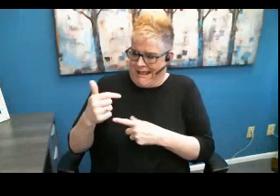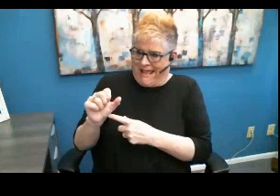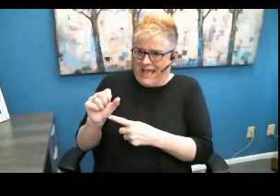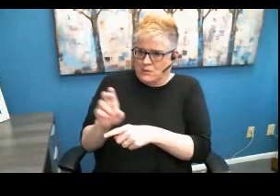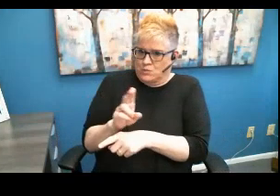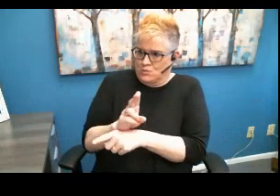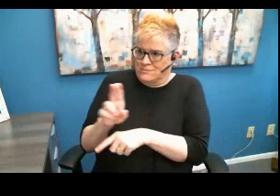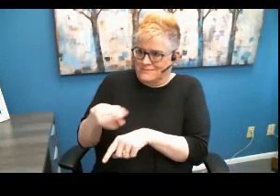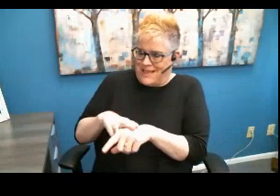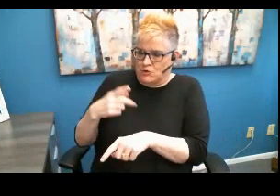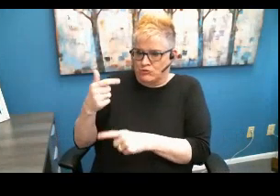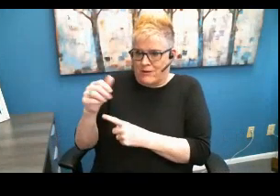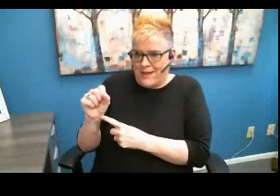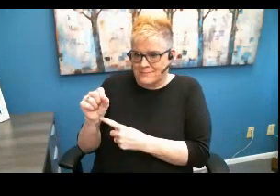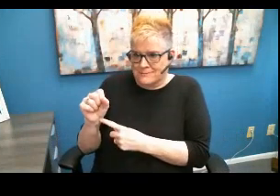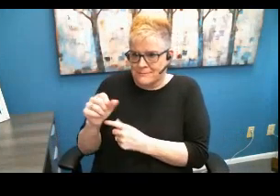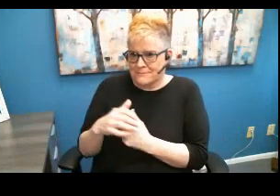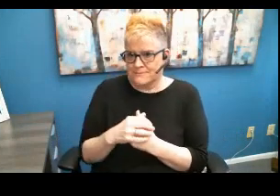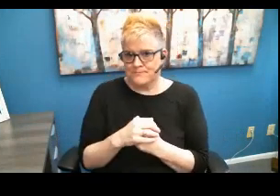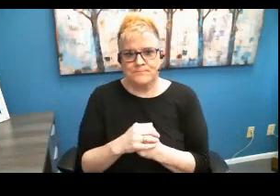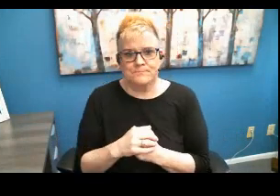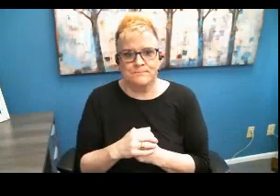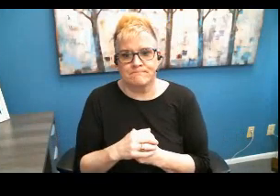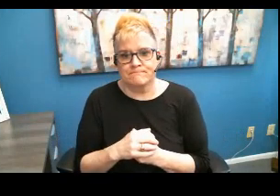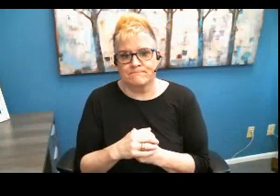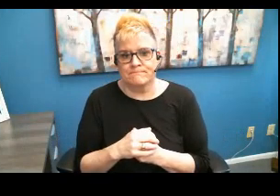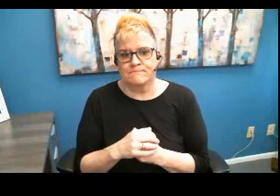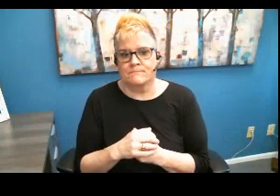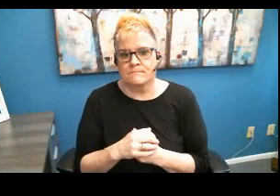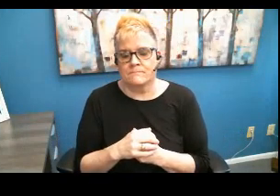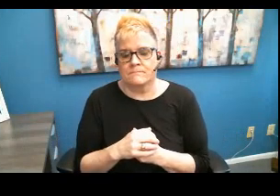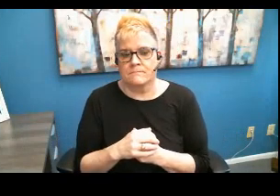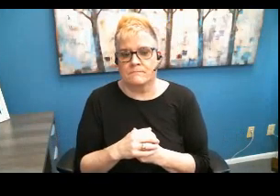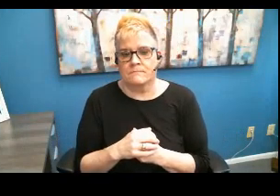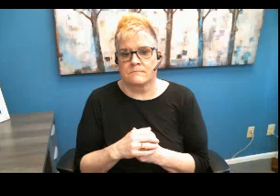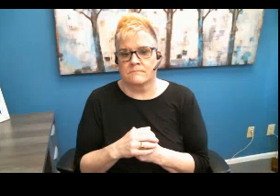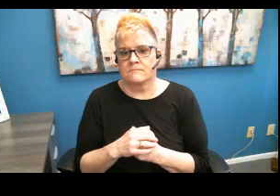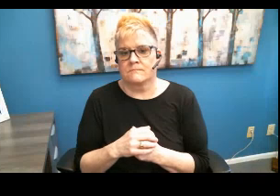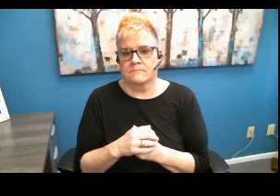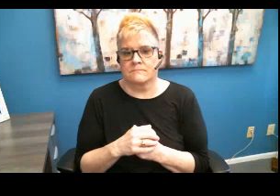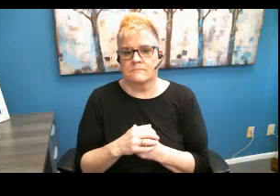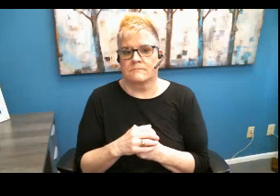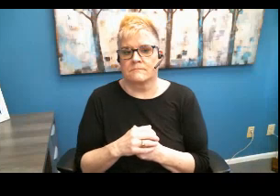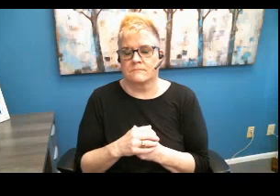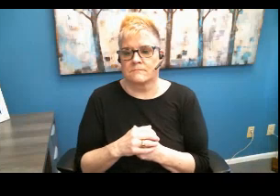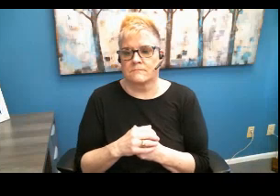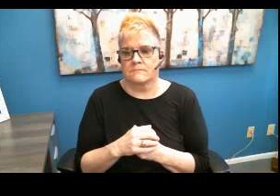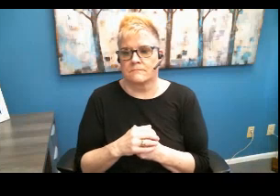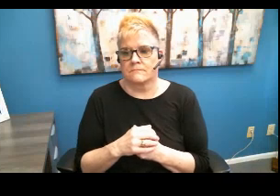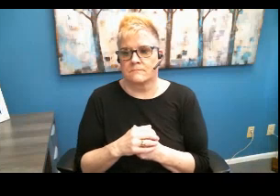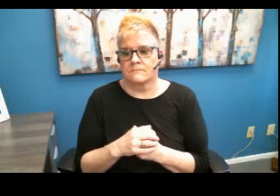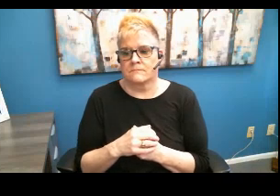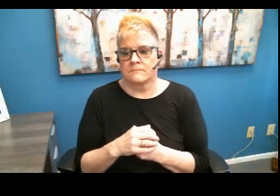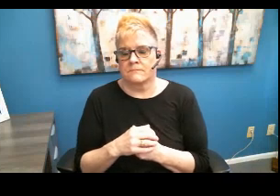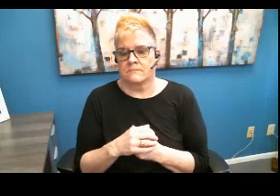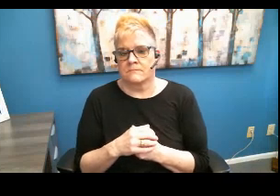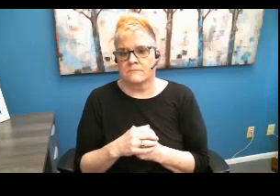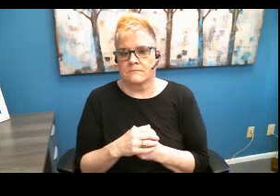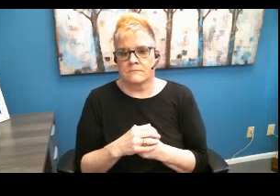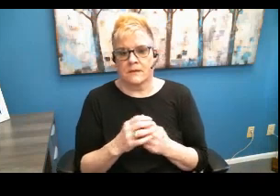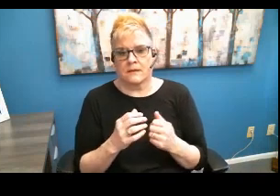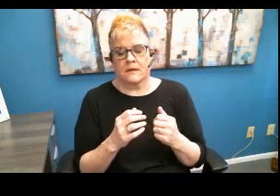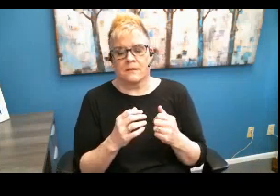natural gas. All right, Dan, next slide. So what I'm not going to try to, well, I'm going to try